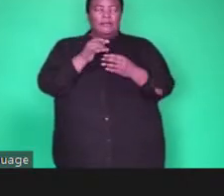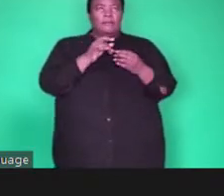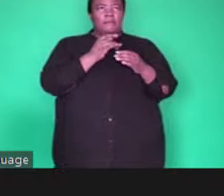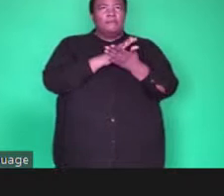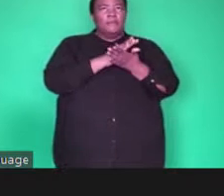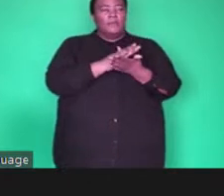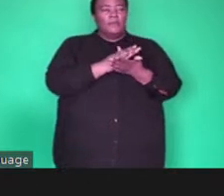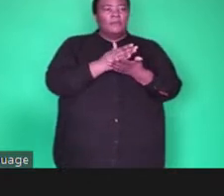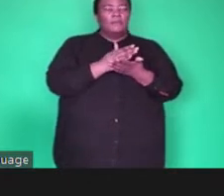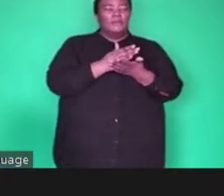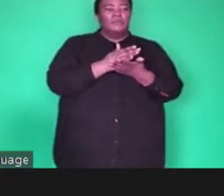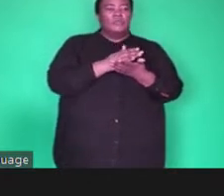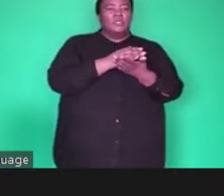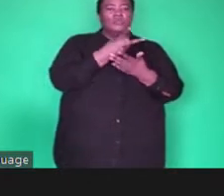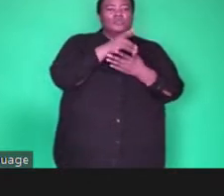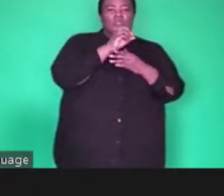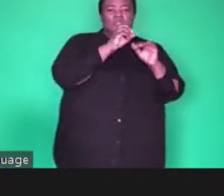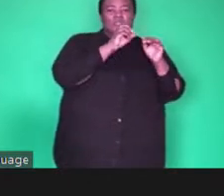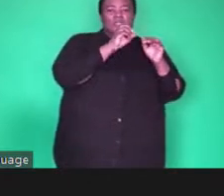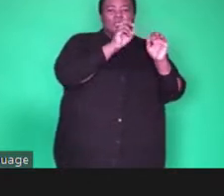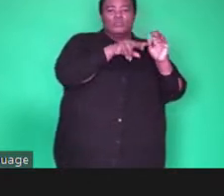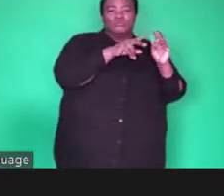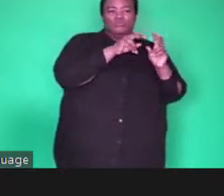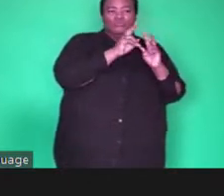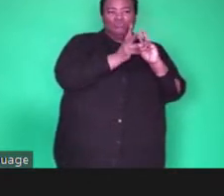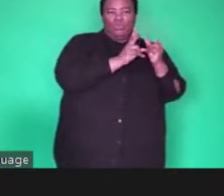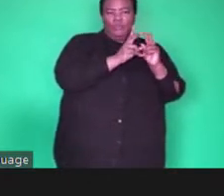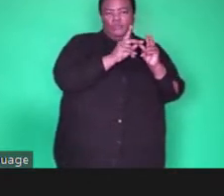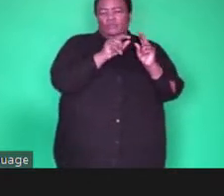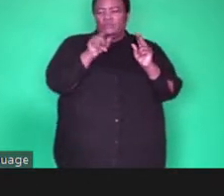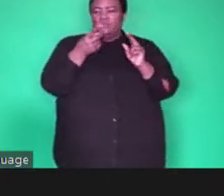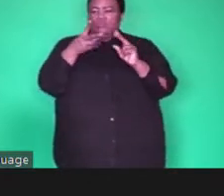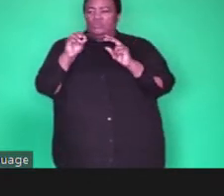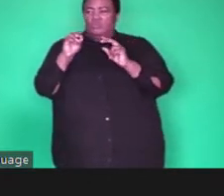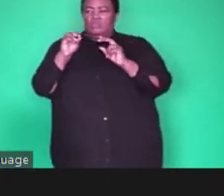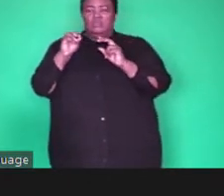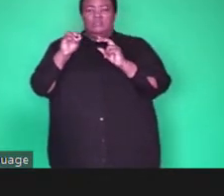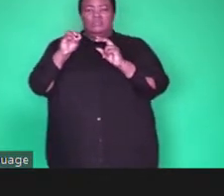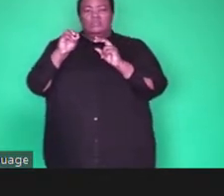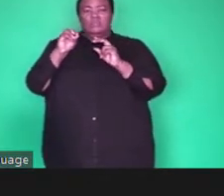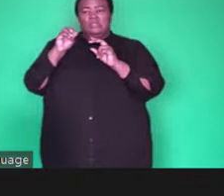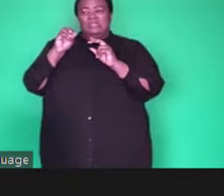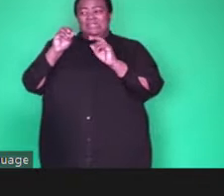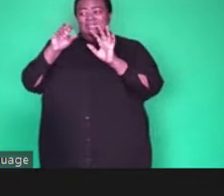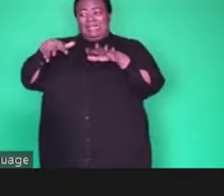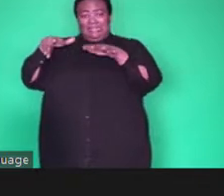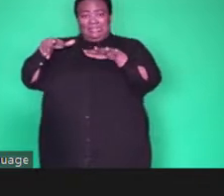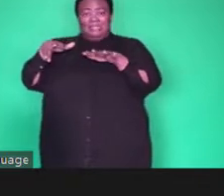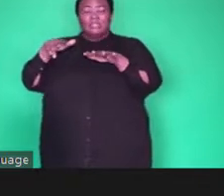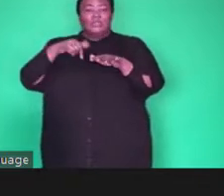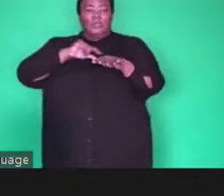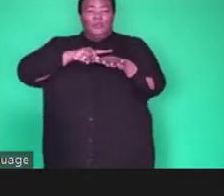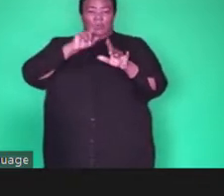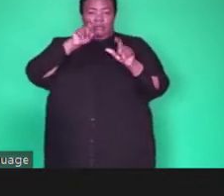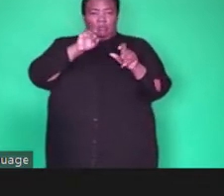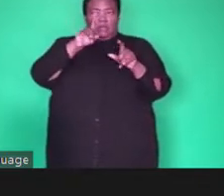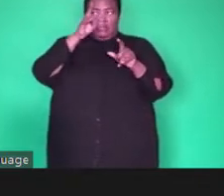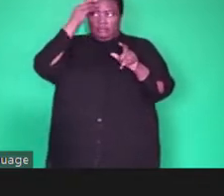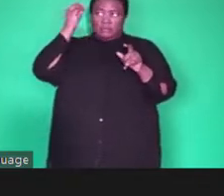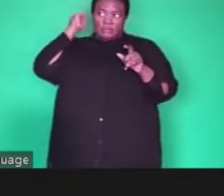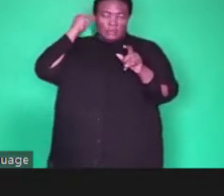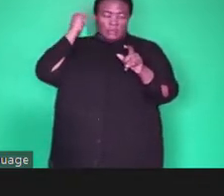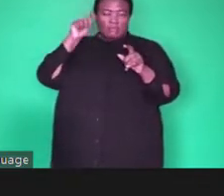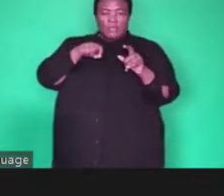In other cases, this correlation is simply not there. So I'm just putting the successful example here, but we have to be obviously mindful of the fact